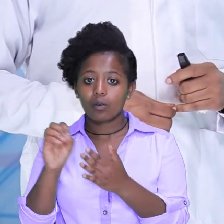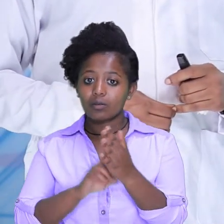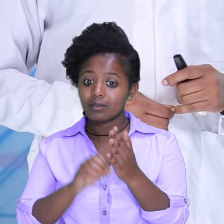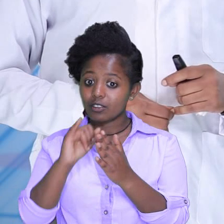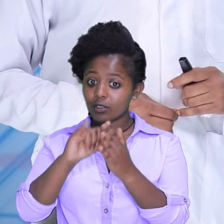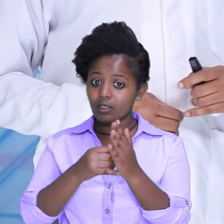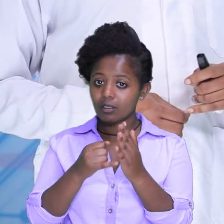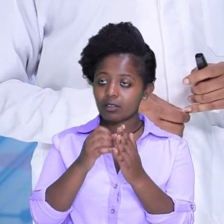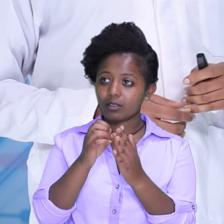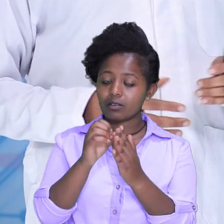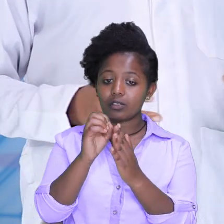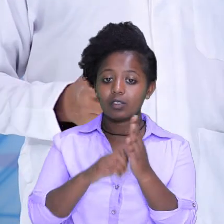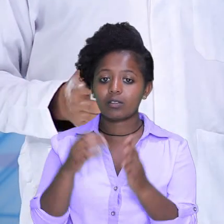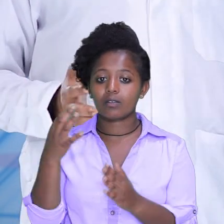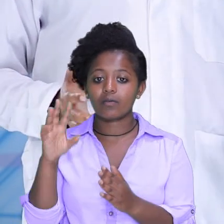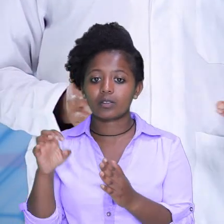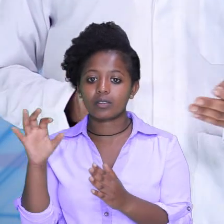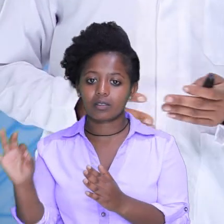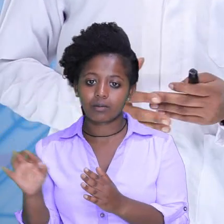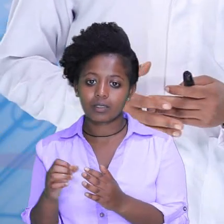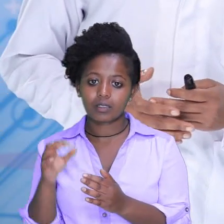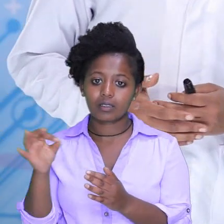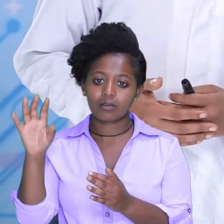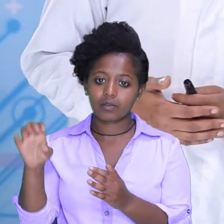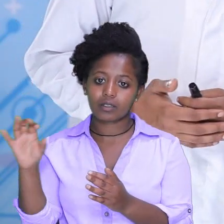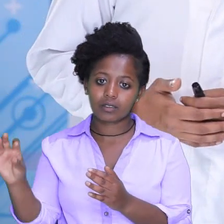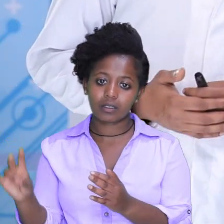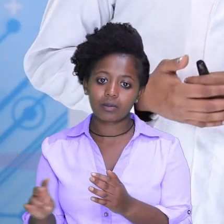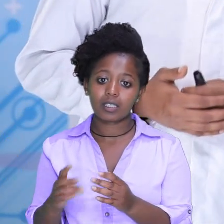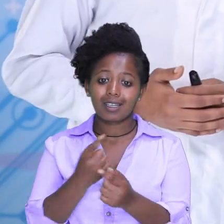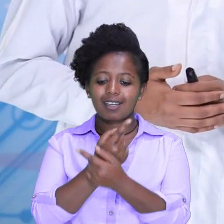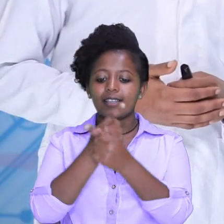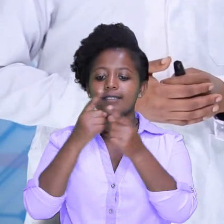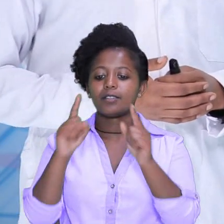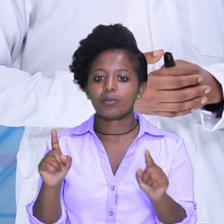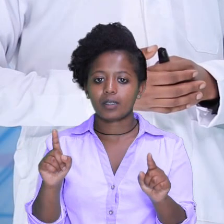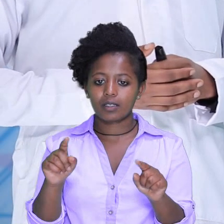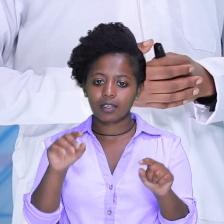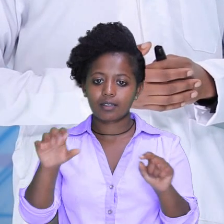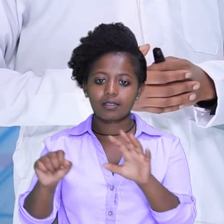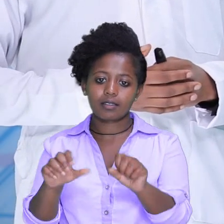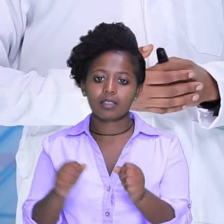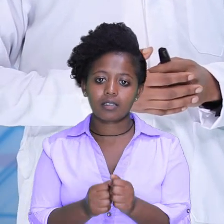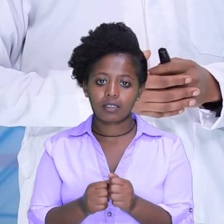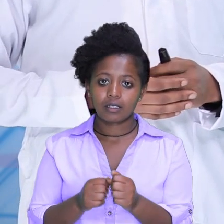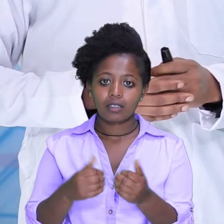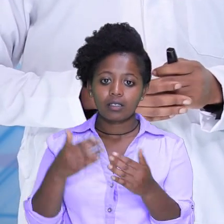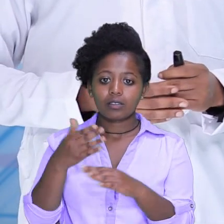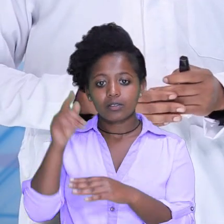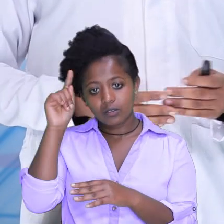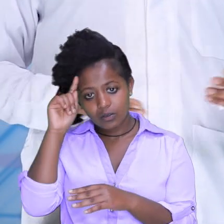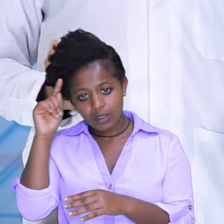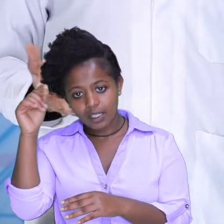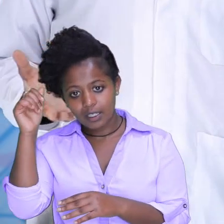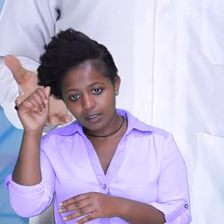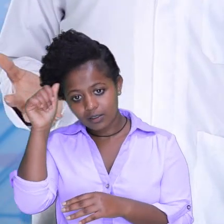January 1947, India became an independent state. Jawaharlal Nehru, he